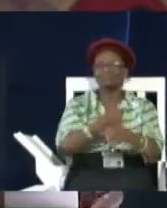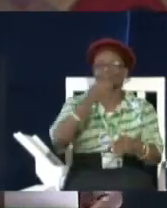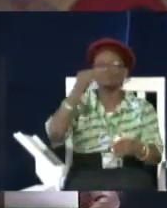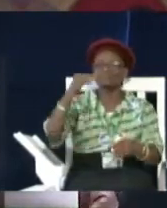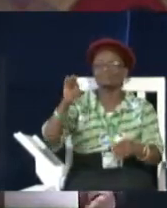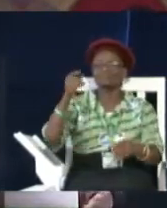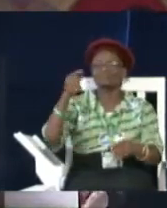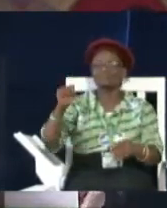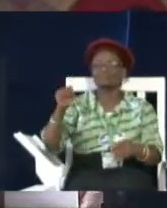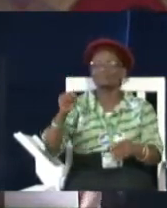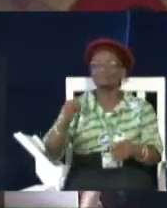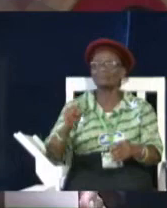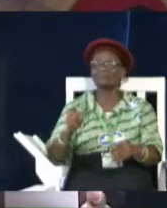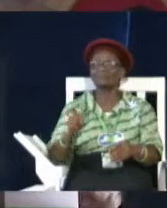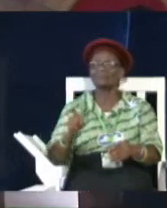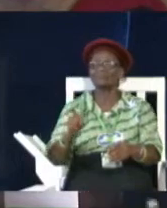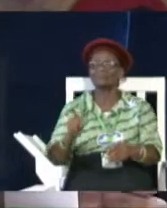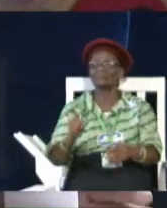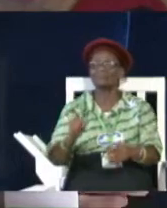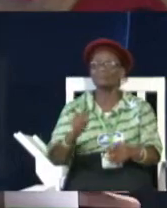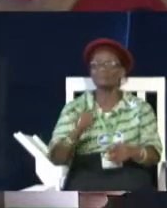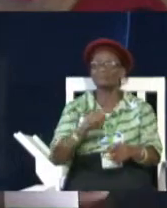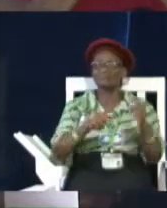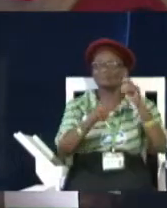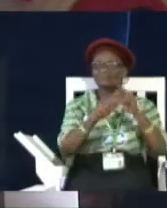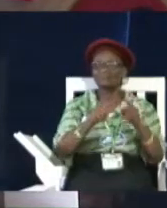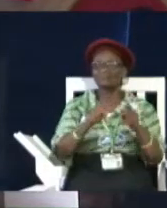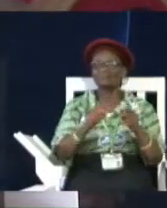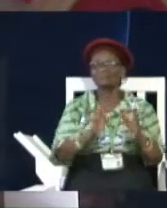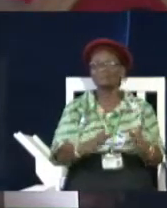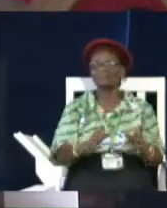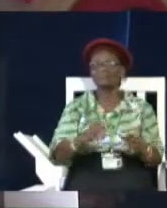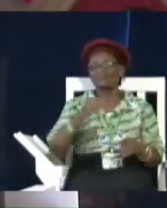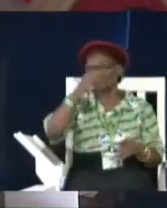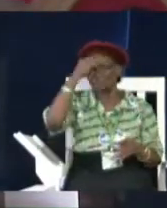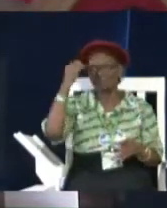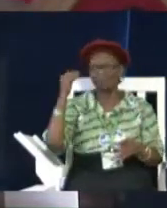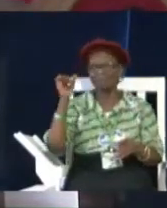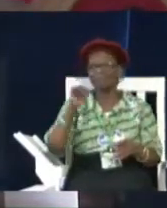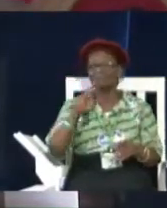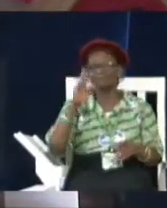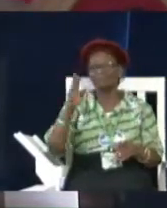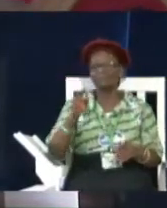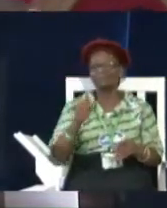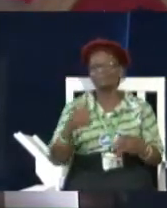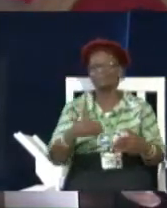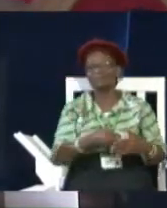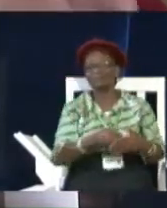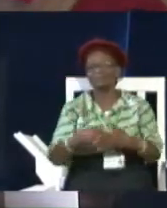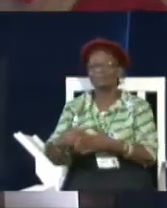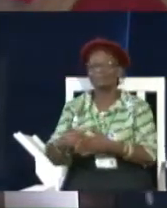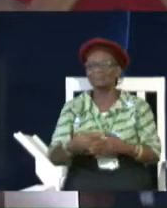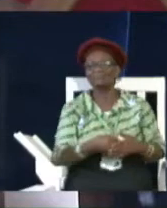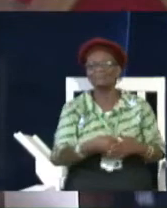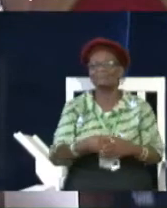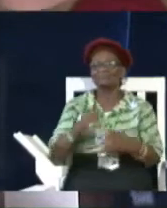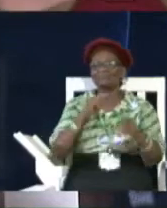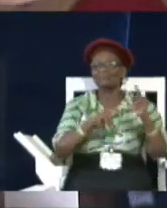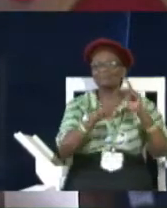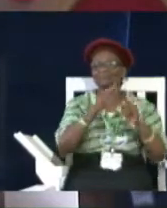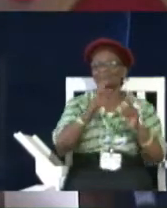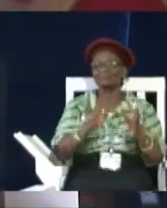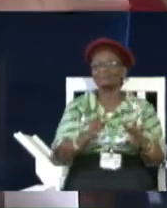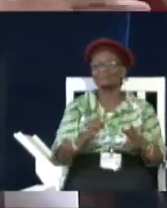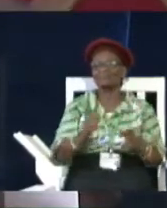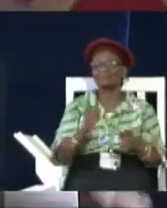They were called sons of the prophets because they are baby prophets on the way to becoming